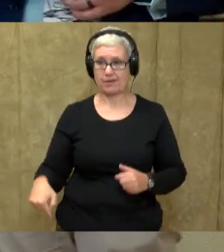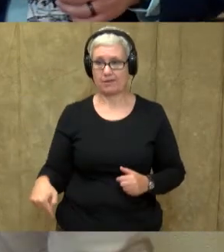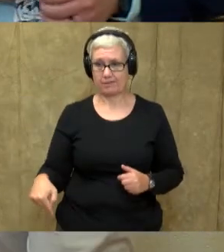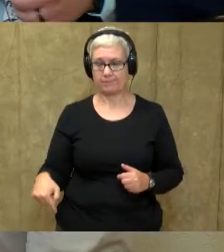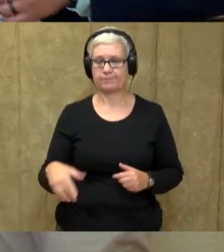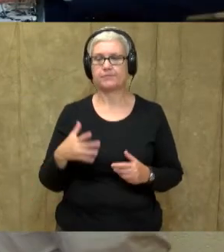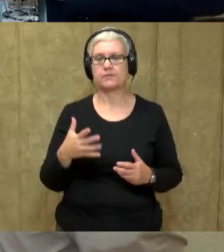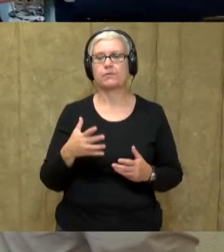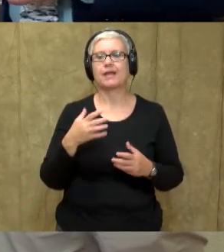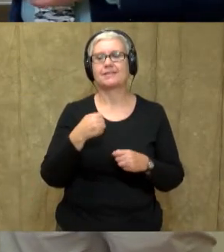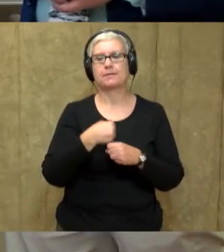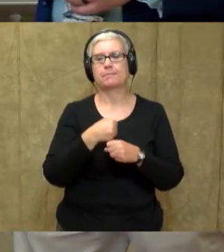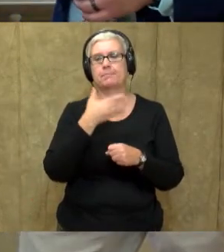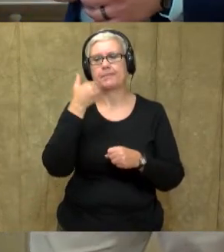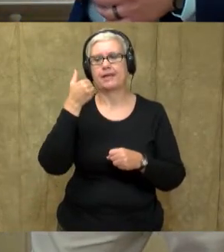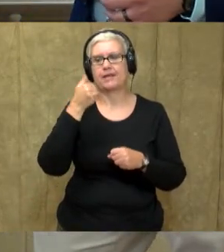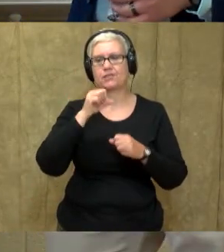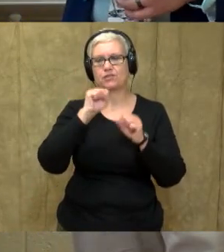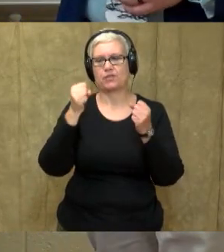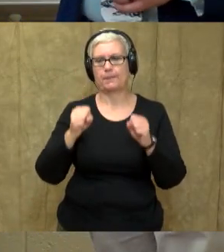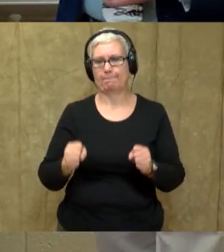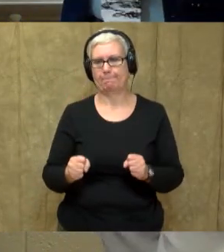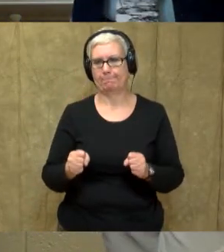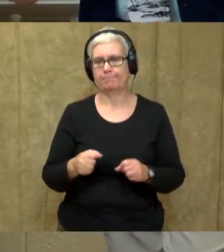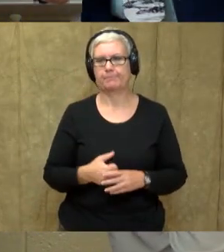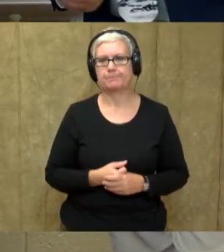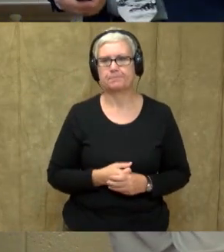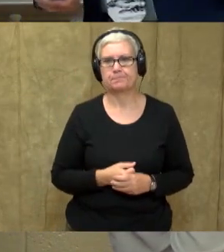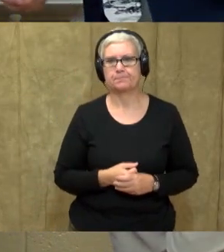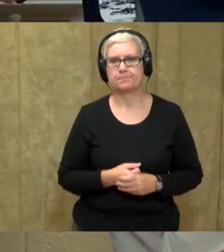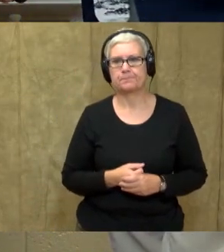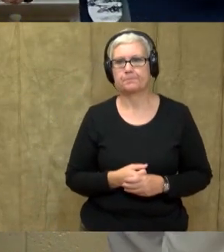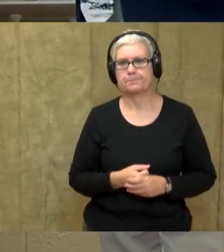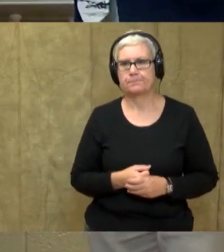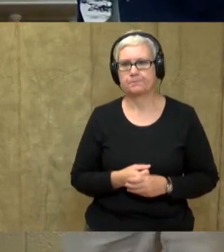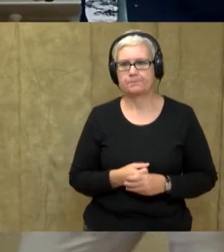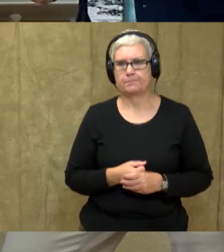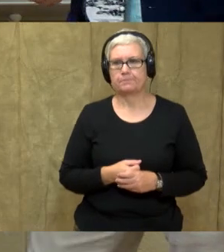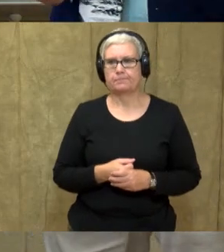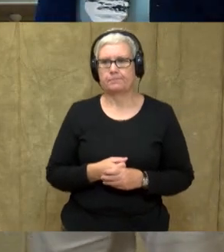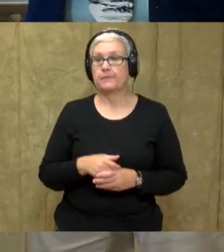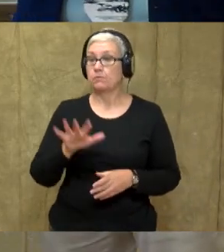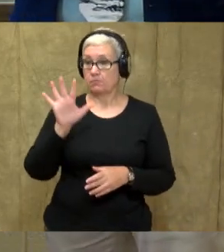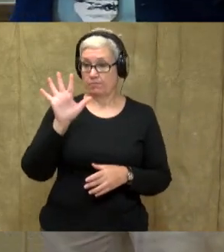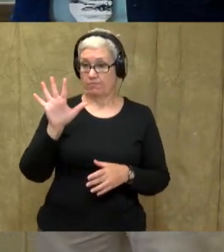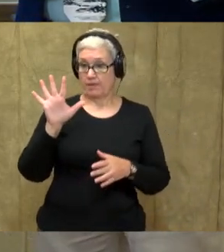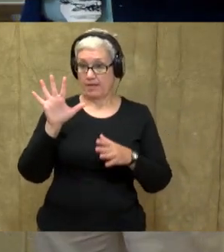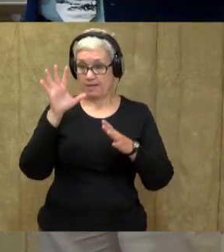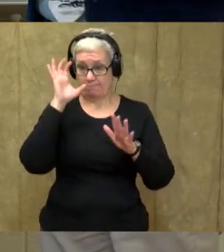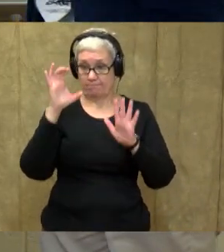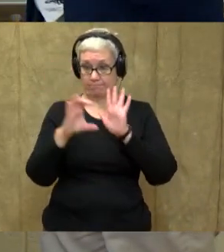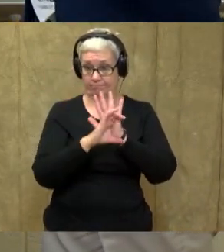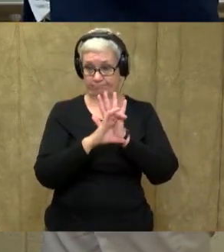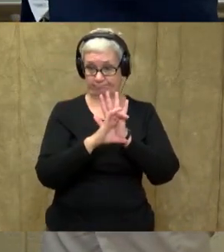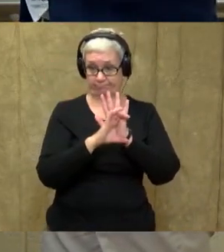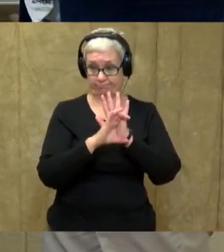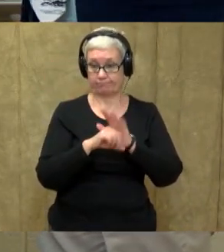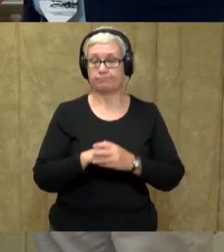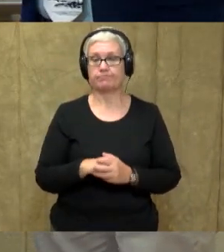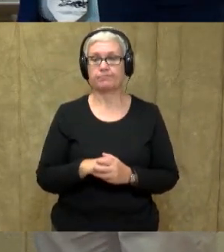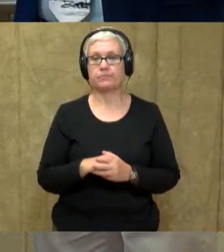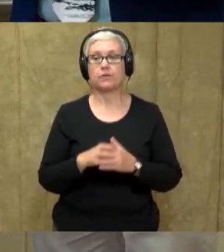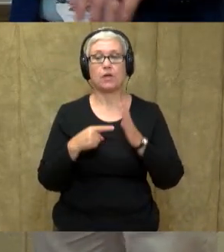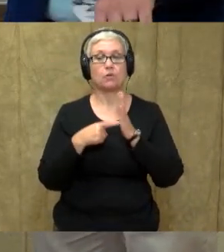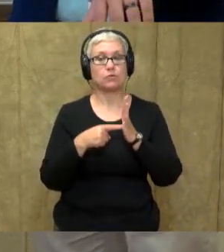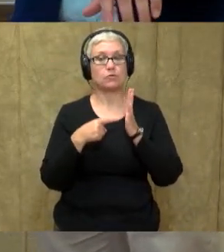for us to think about. So I'm going to show you a series of five images. And as I project